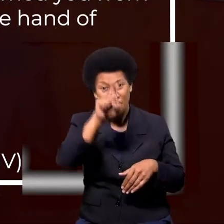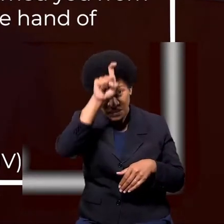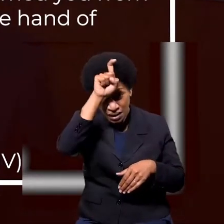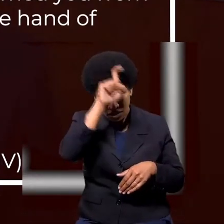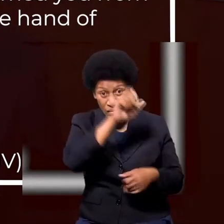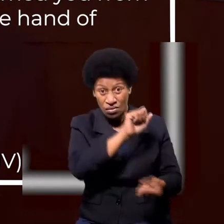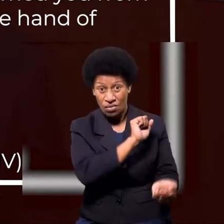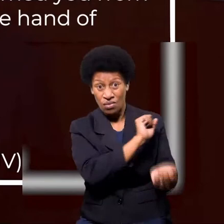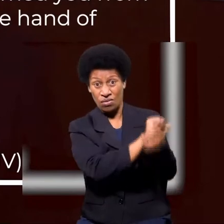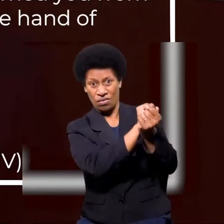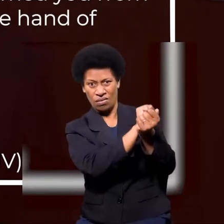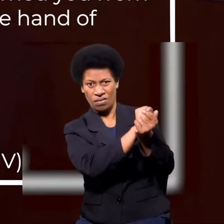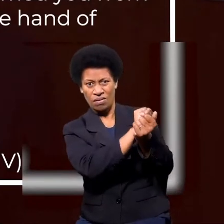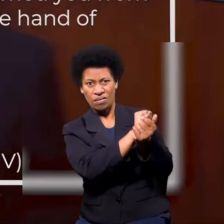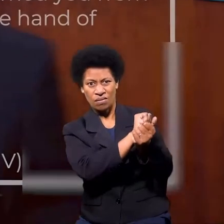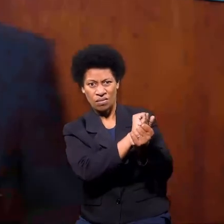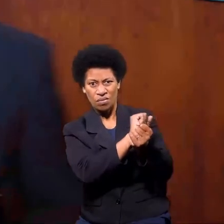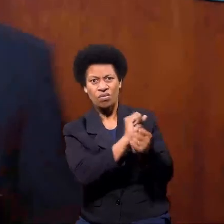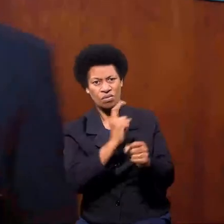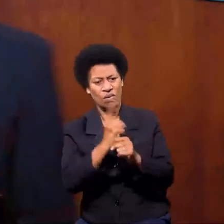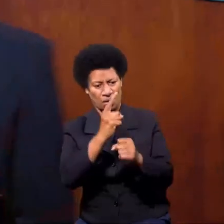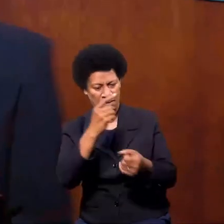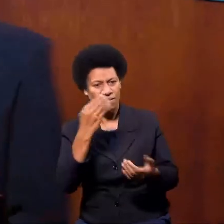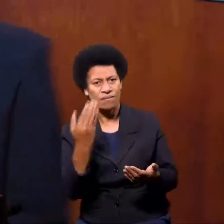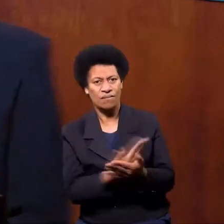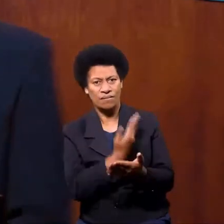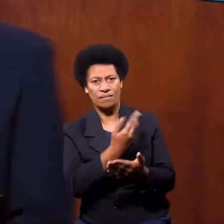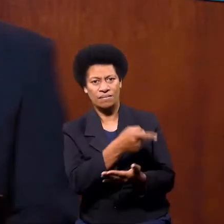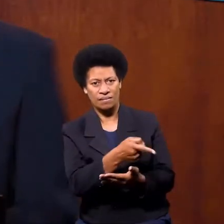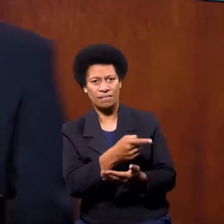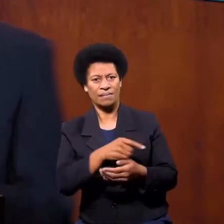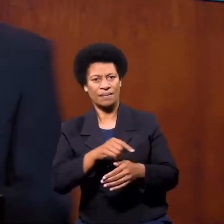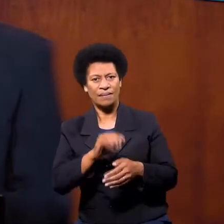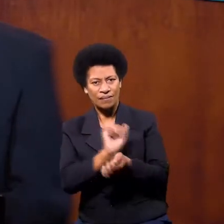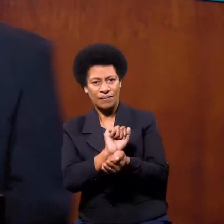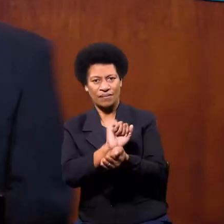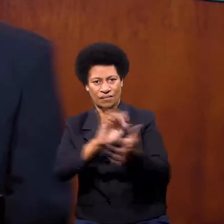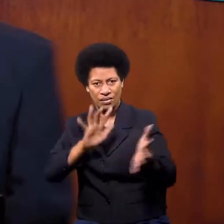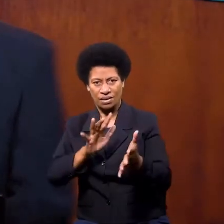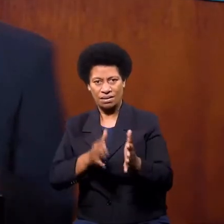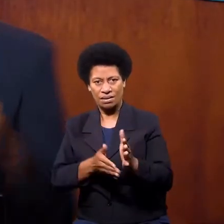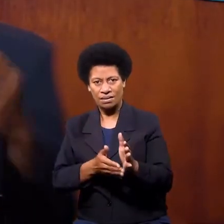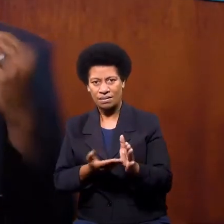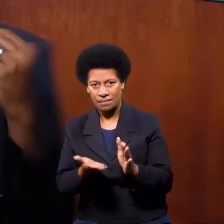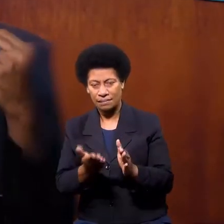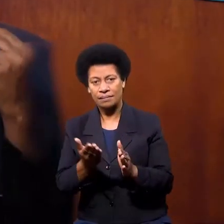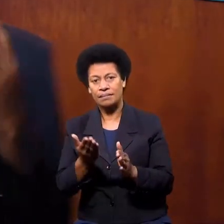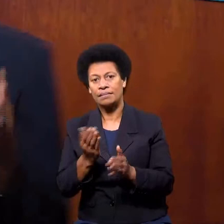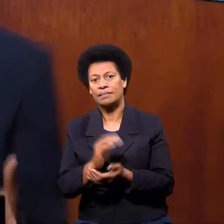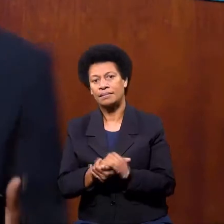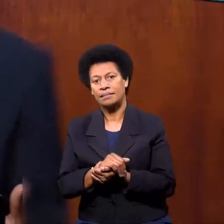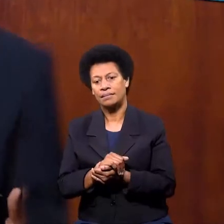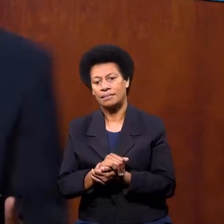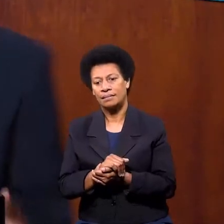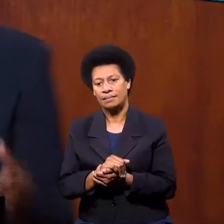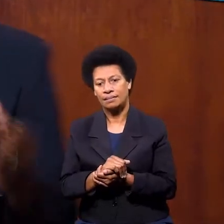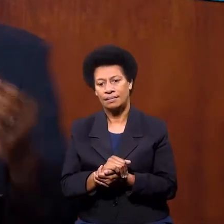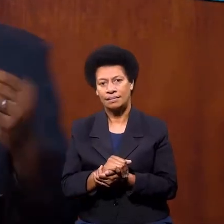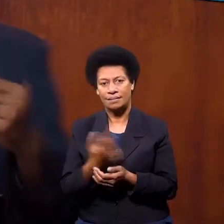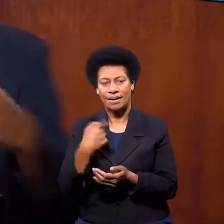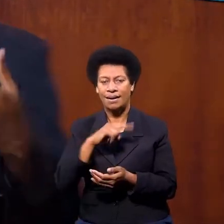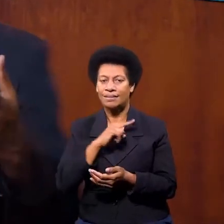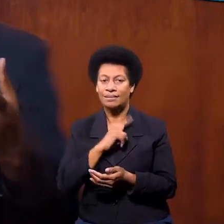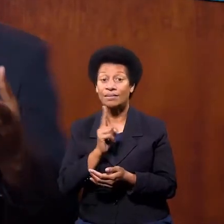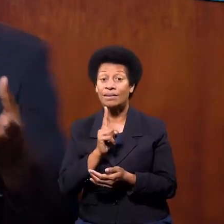of Pharaoh, king of Egypt. And yes, we've looked at 1 John chapter 4, verse 9. Okay,